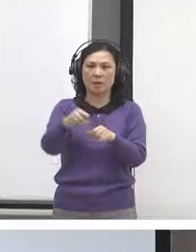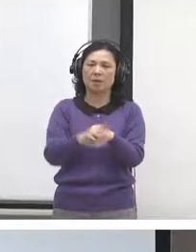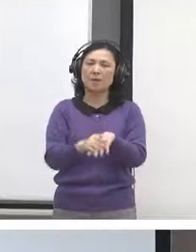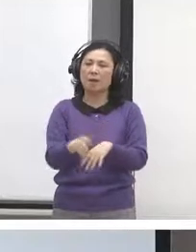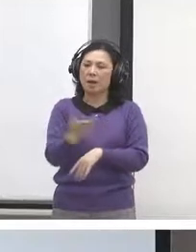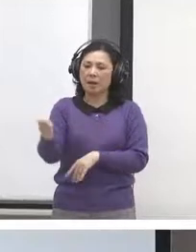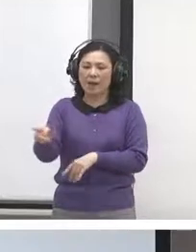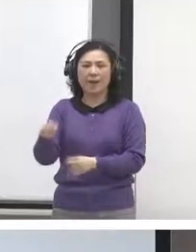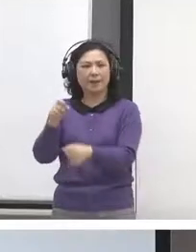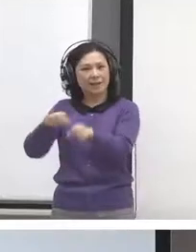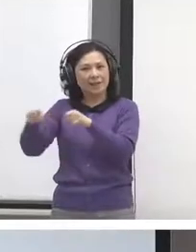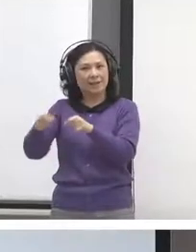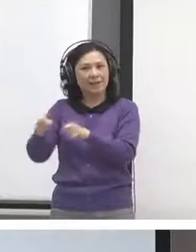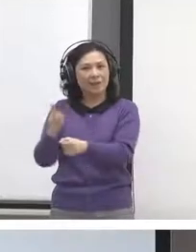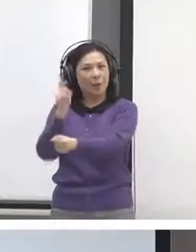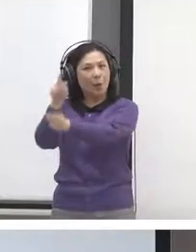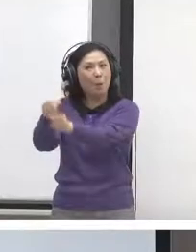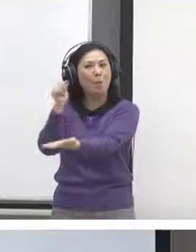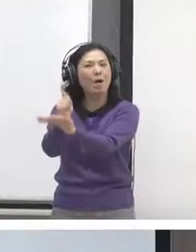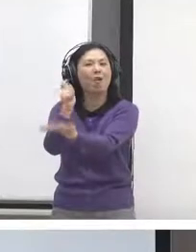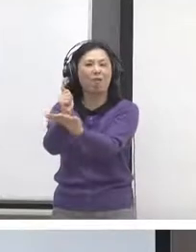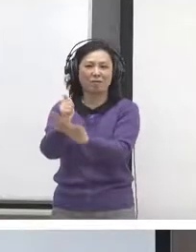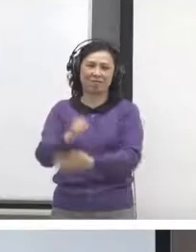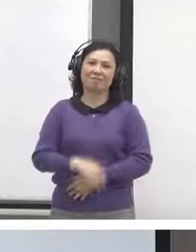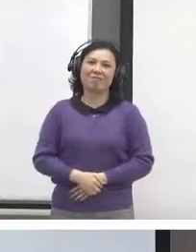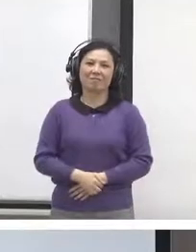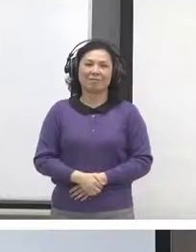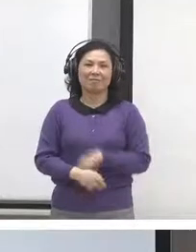ambitions. And finally,